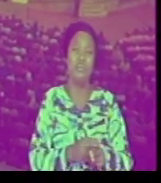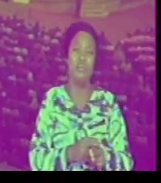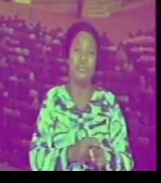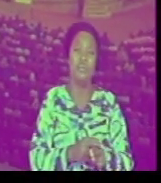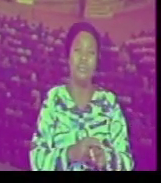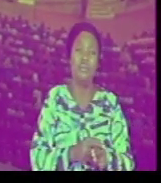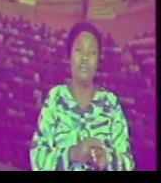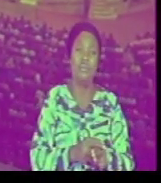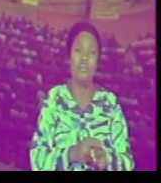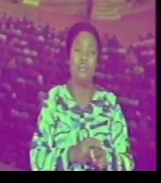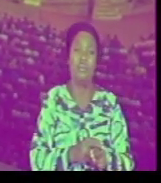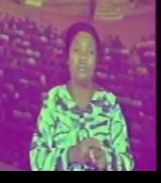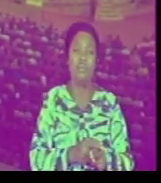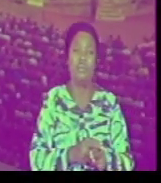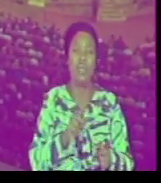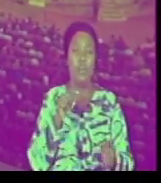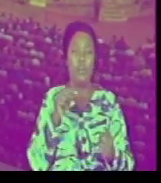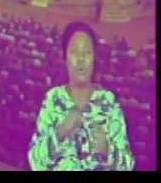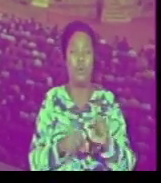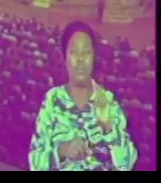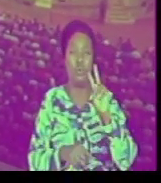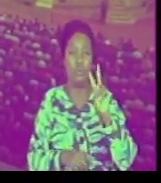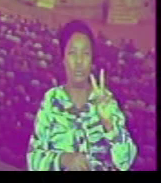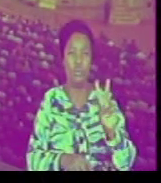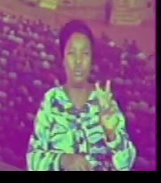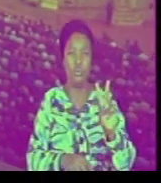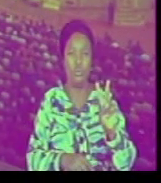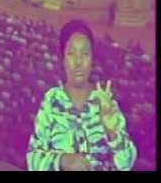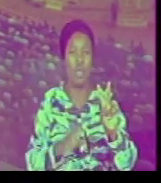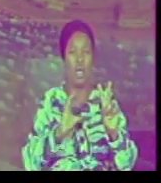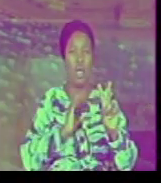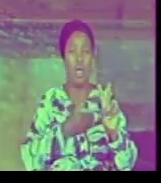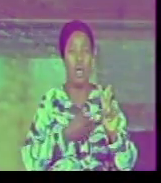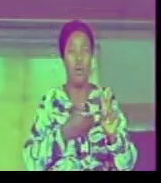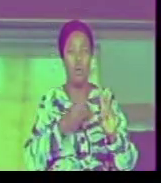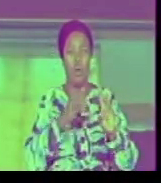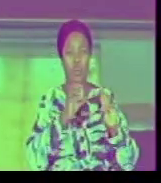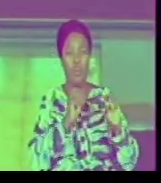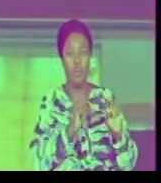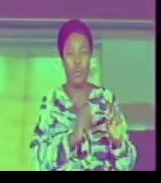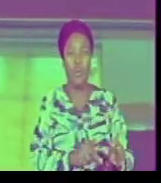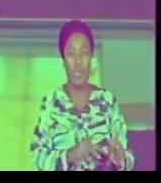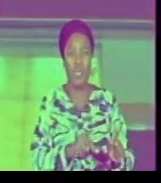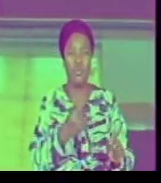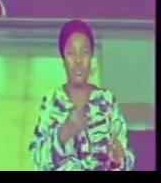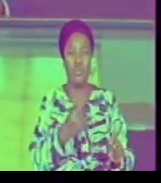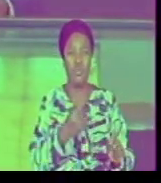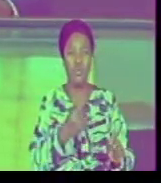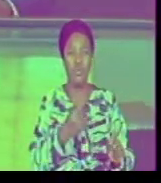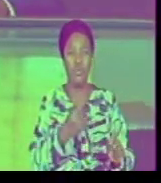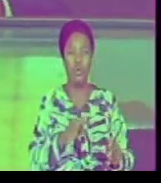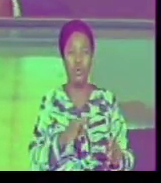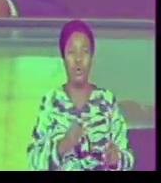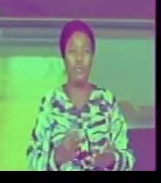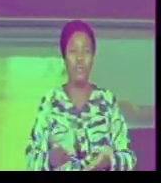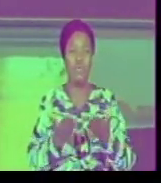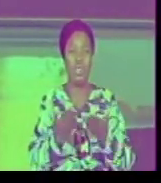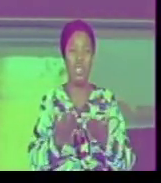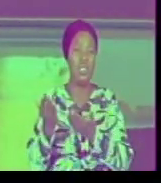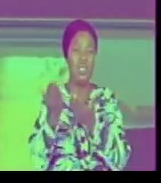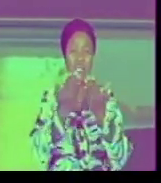Yeah. Point number two, our privilege of sacrificial service